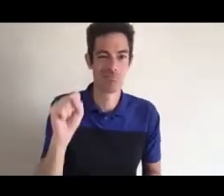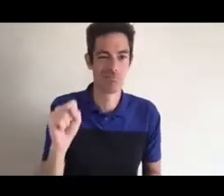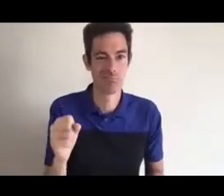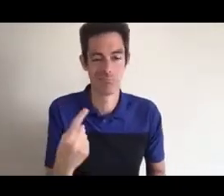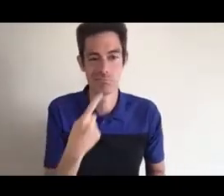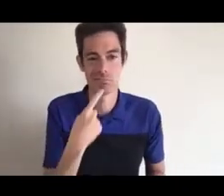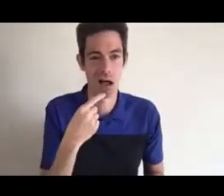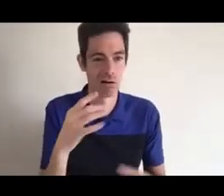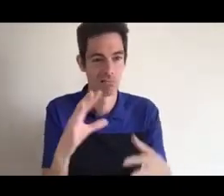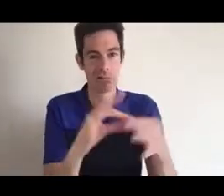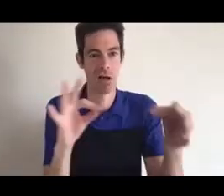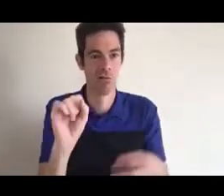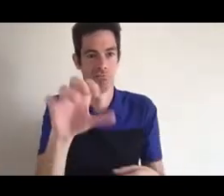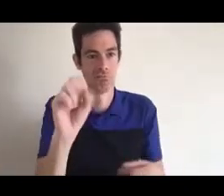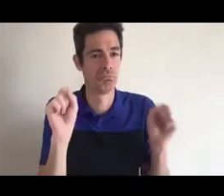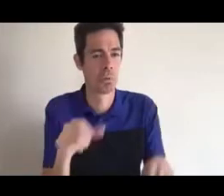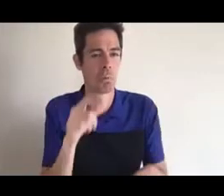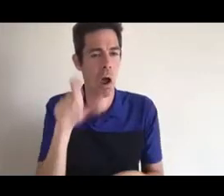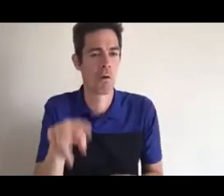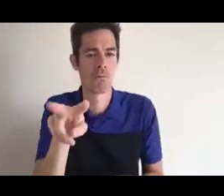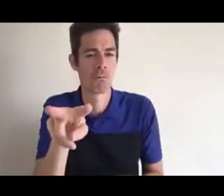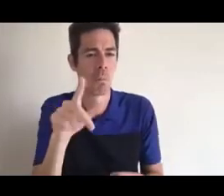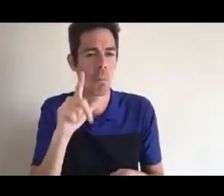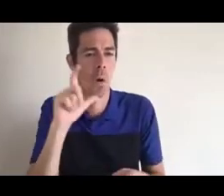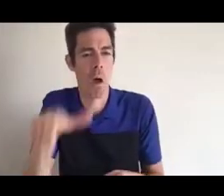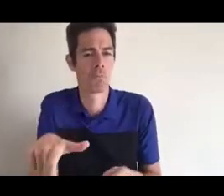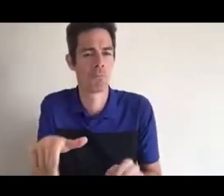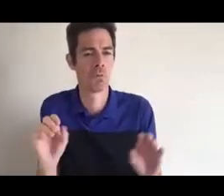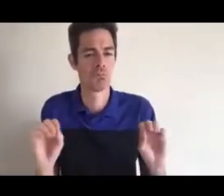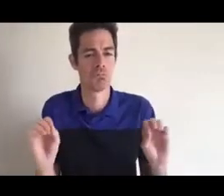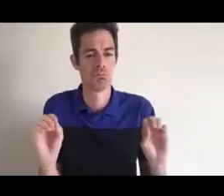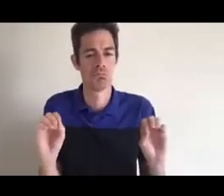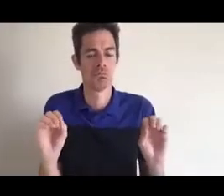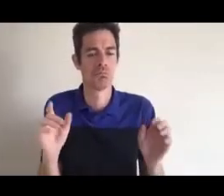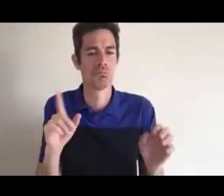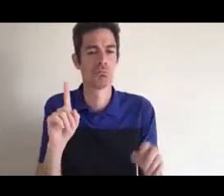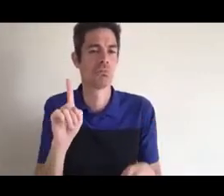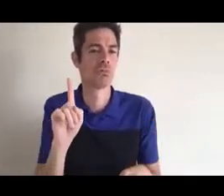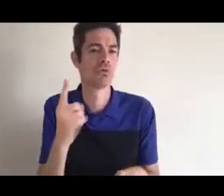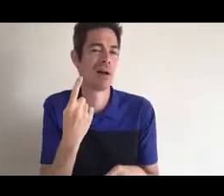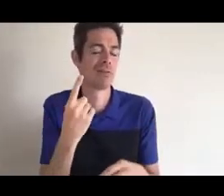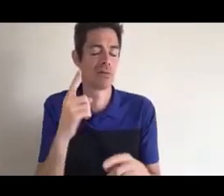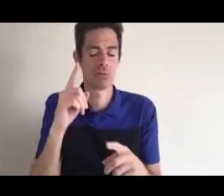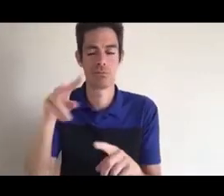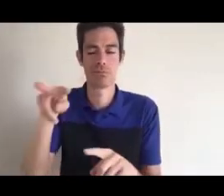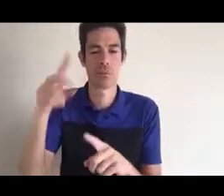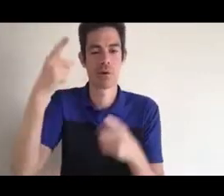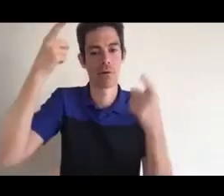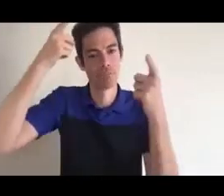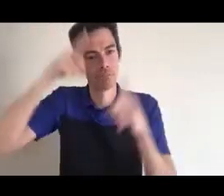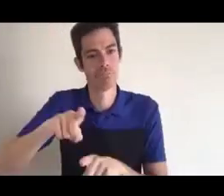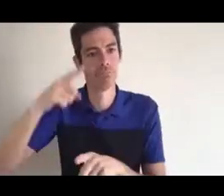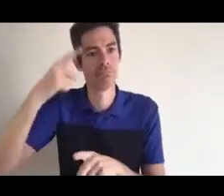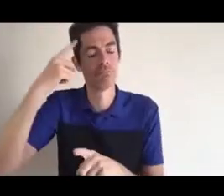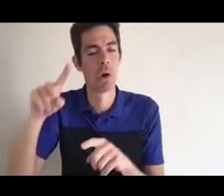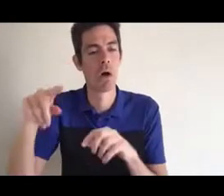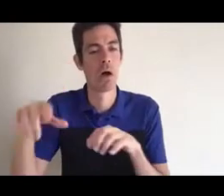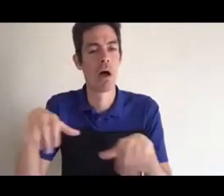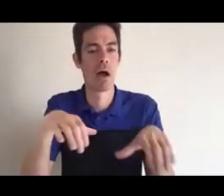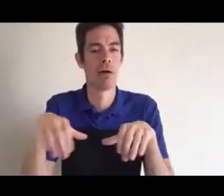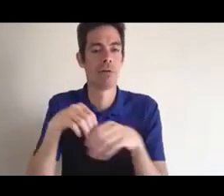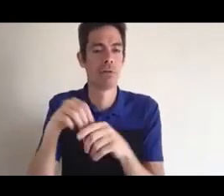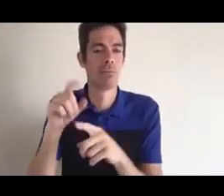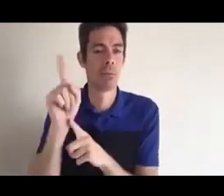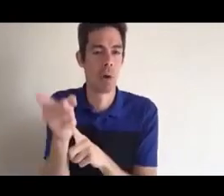do that. Or if you just want to do something, you can spell it out. You don't have to put the reaction in.